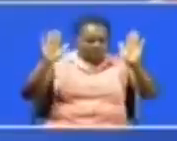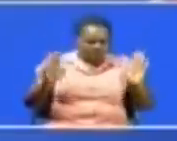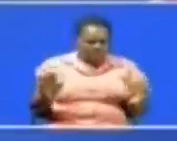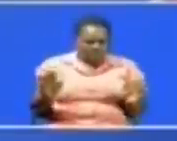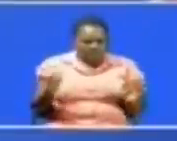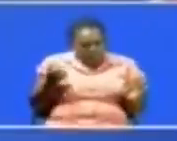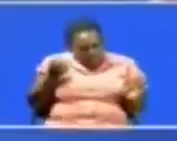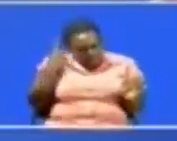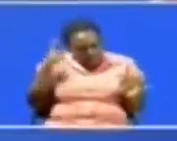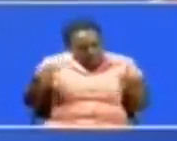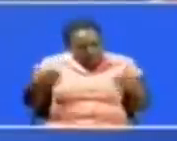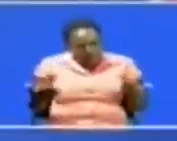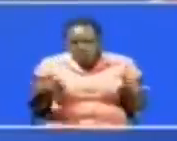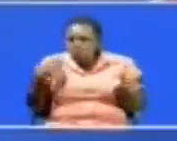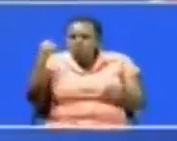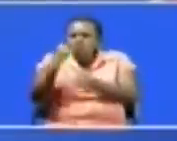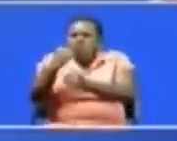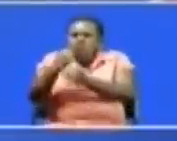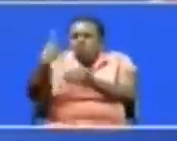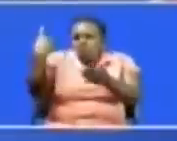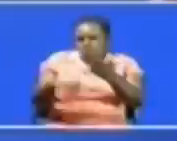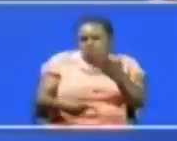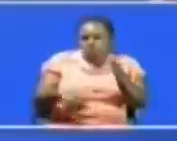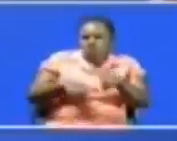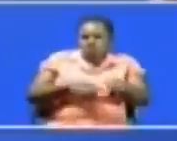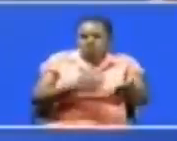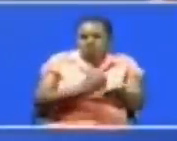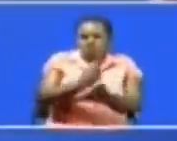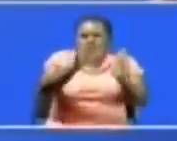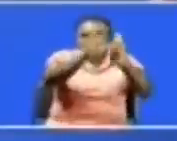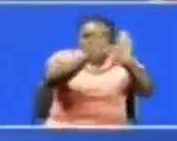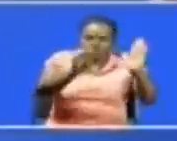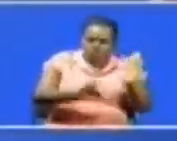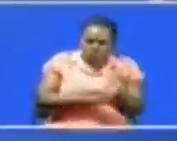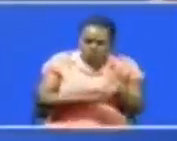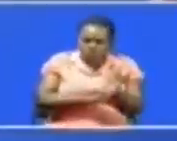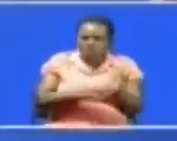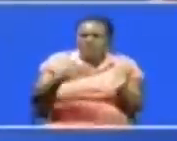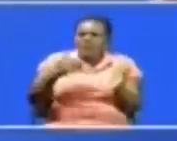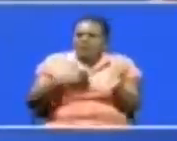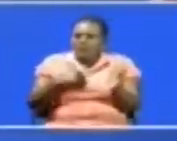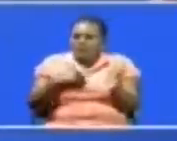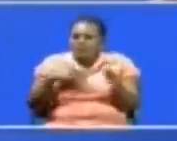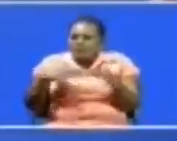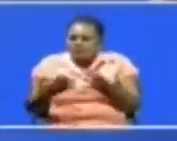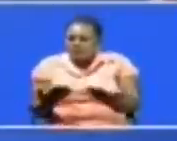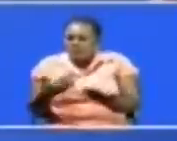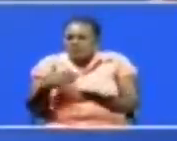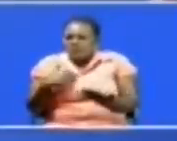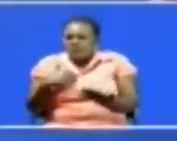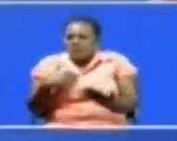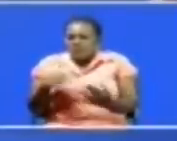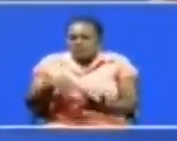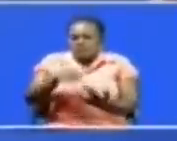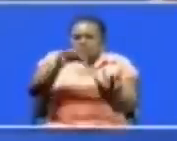to understand who does what, as per the constitution, obviously. Correct. And what we have is that we have elected